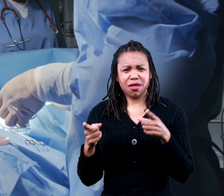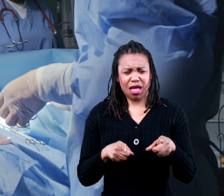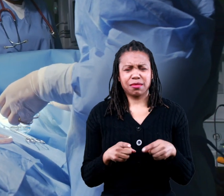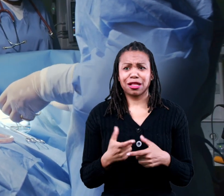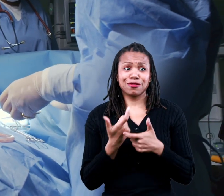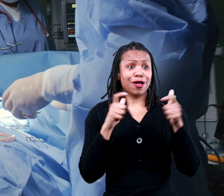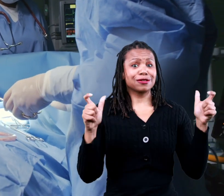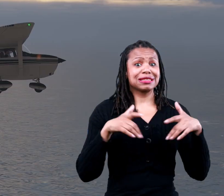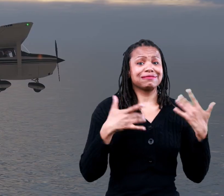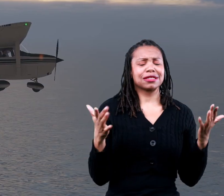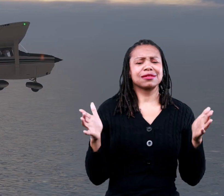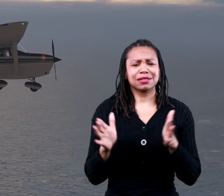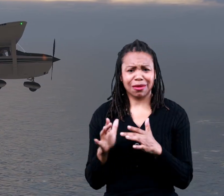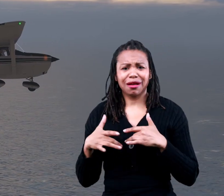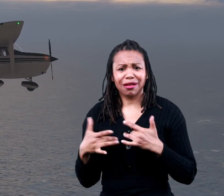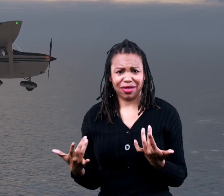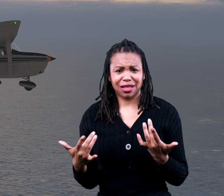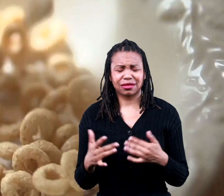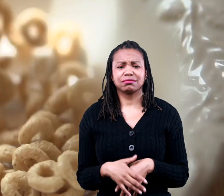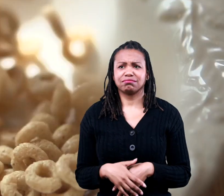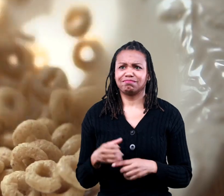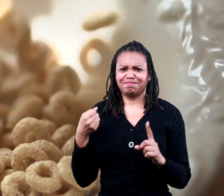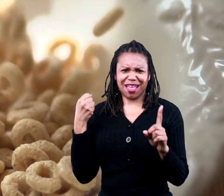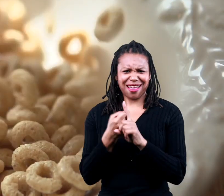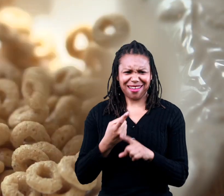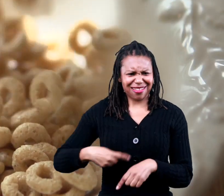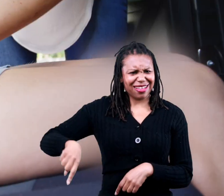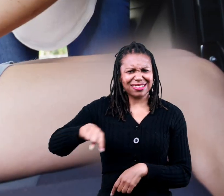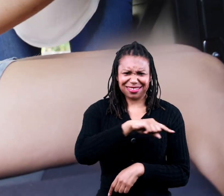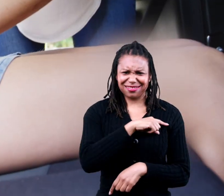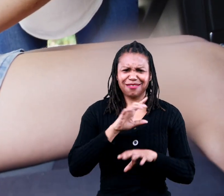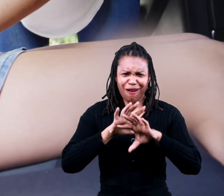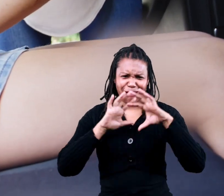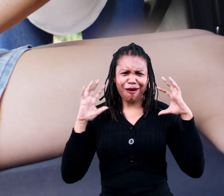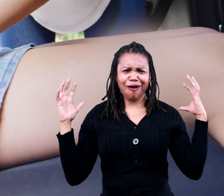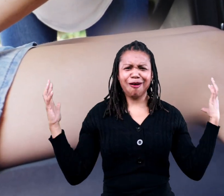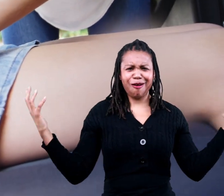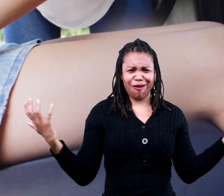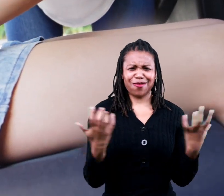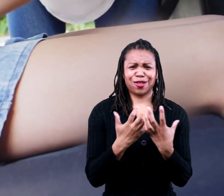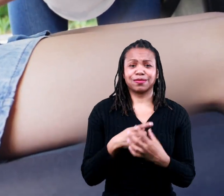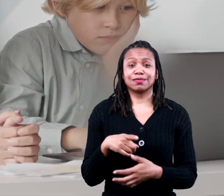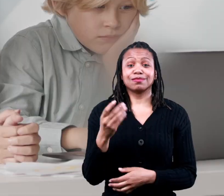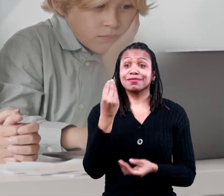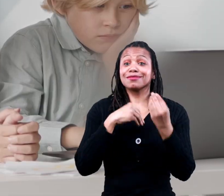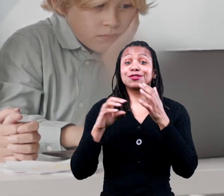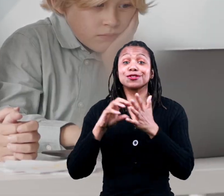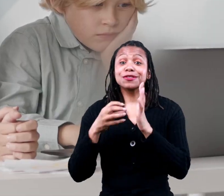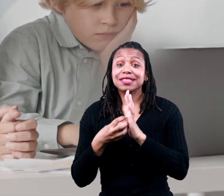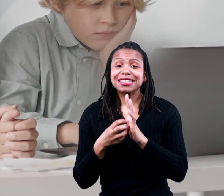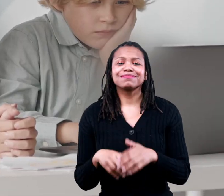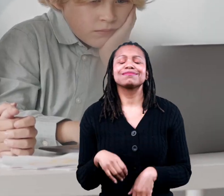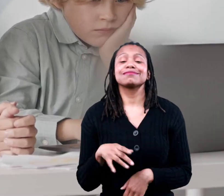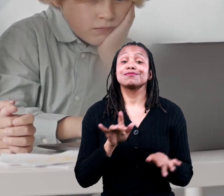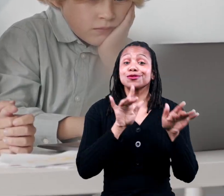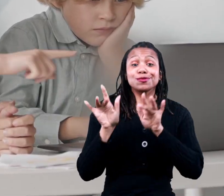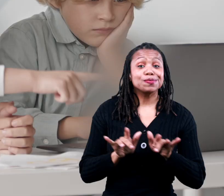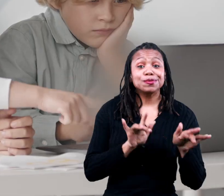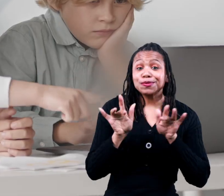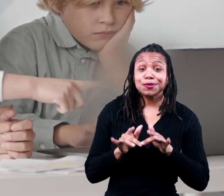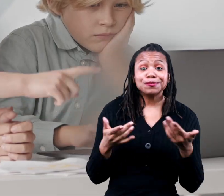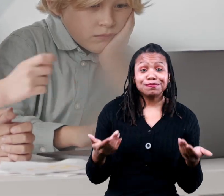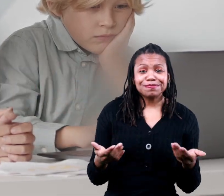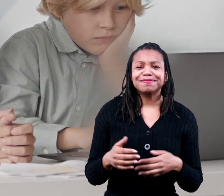saw many events, large and small, that have impacted us all. The next time you are using